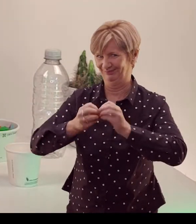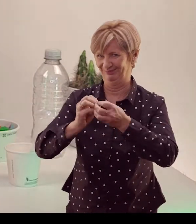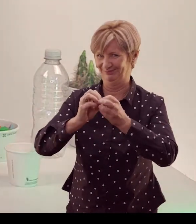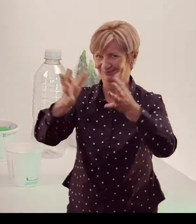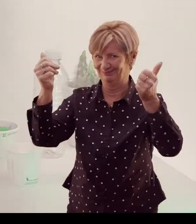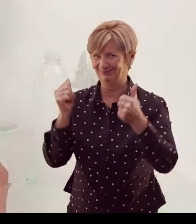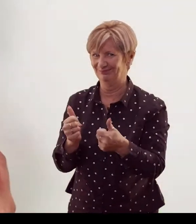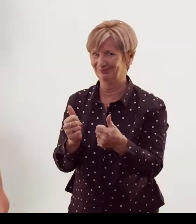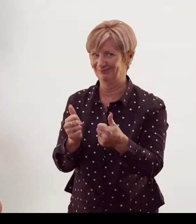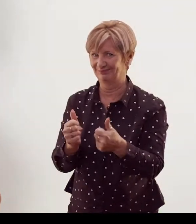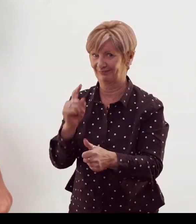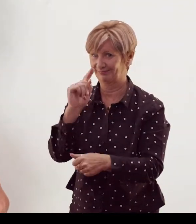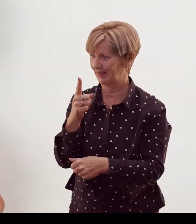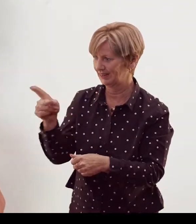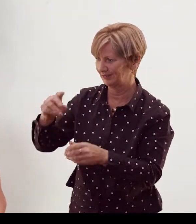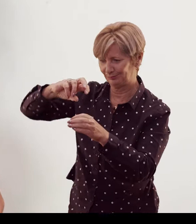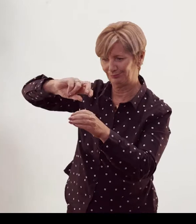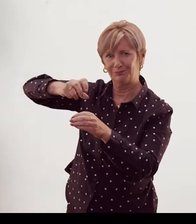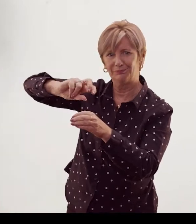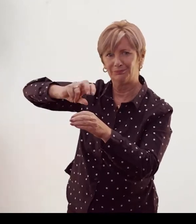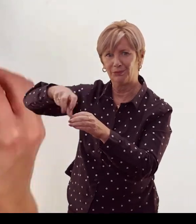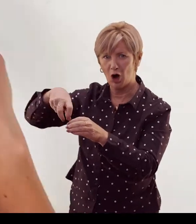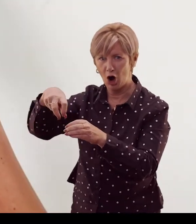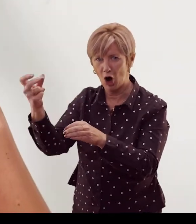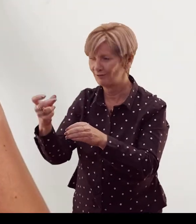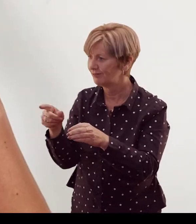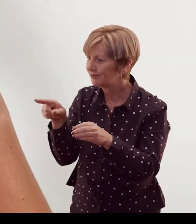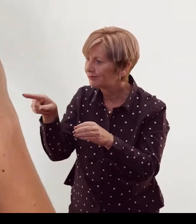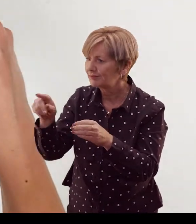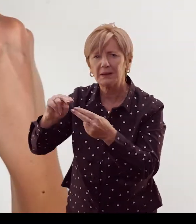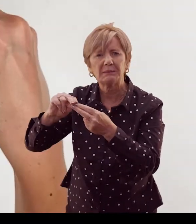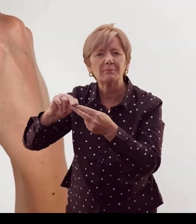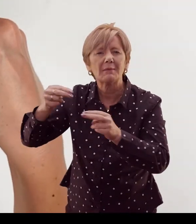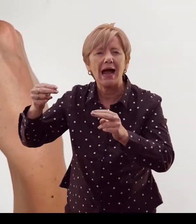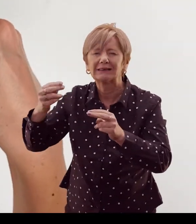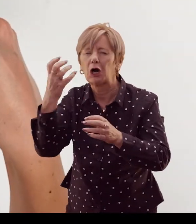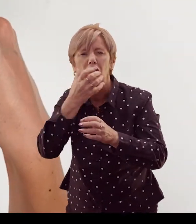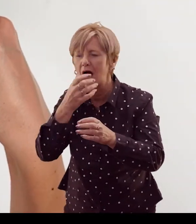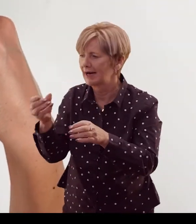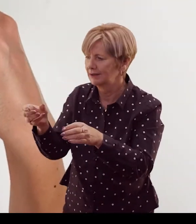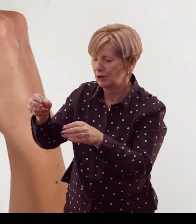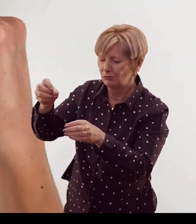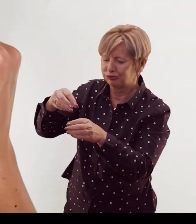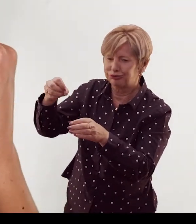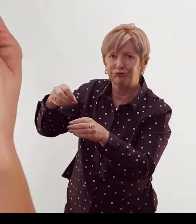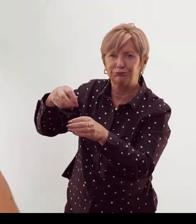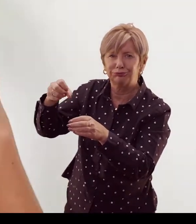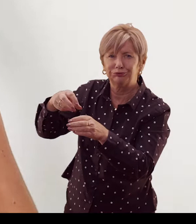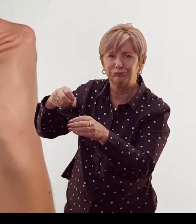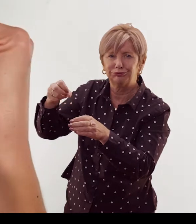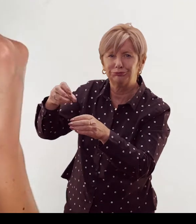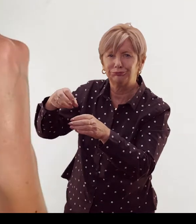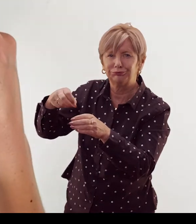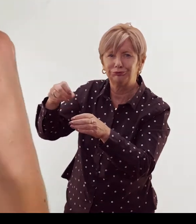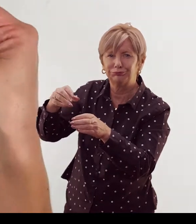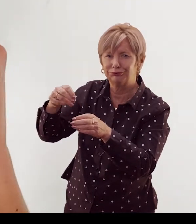making! First, unscrew your bottle and carefully pour in your dry pasta or rice. You can fill your bottle up